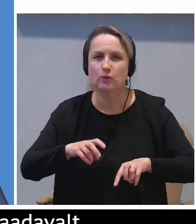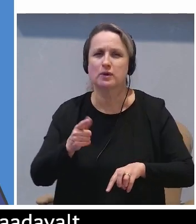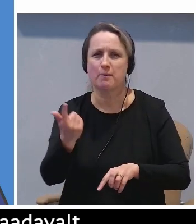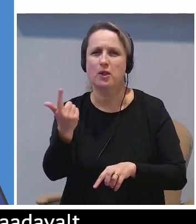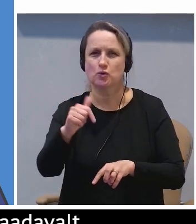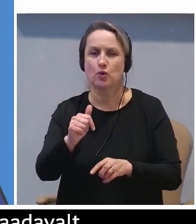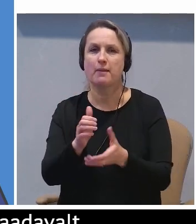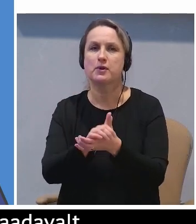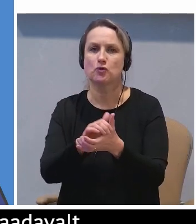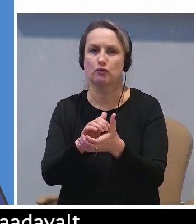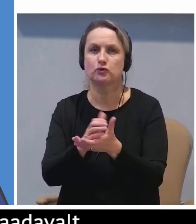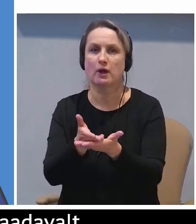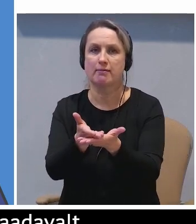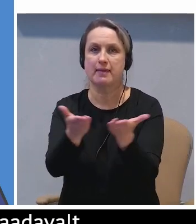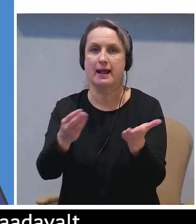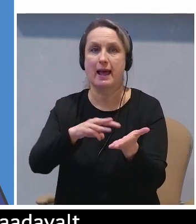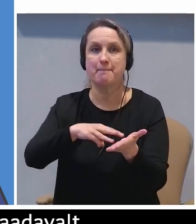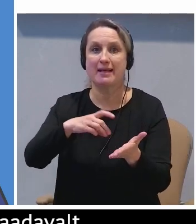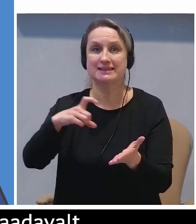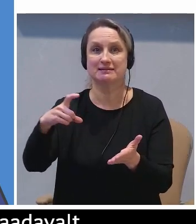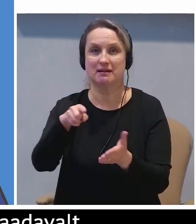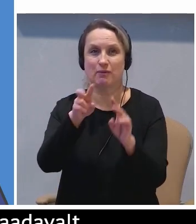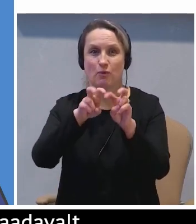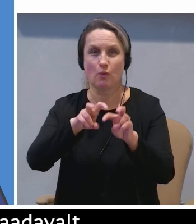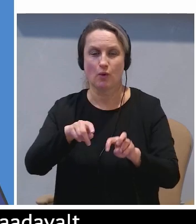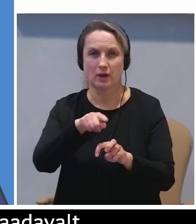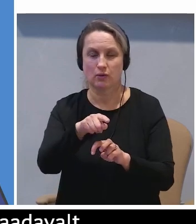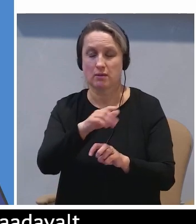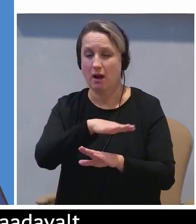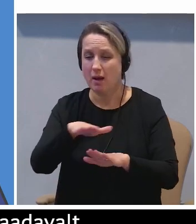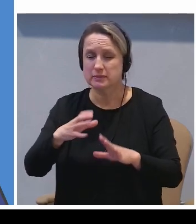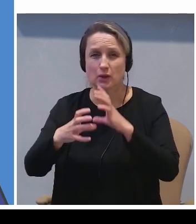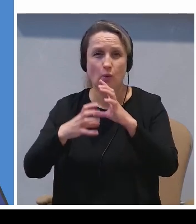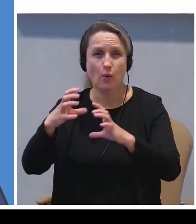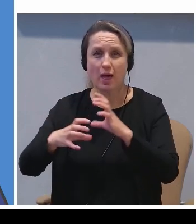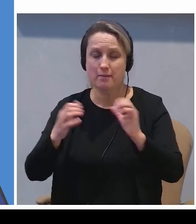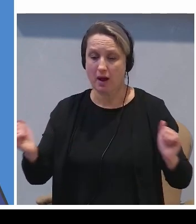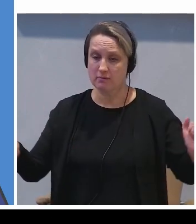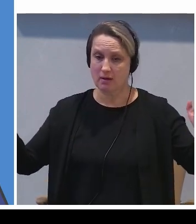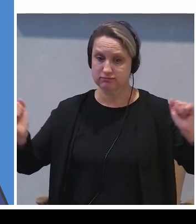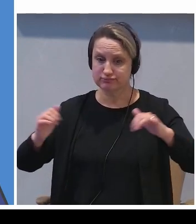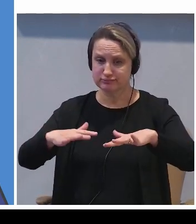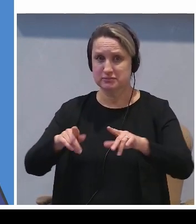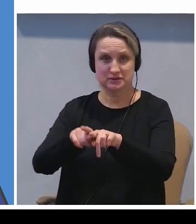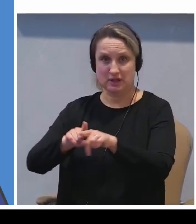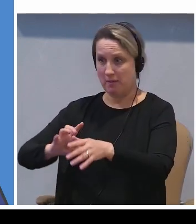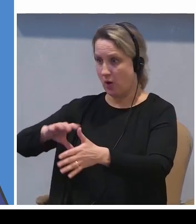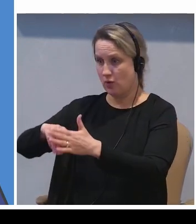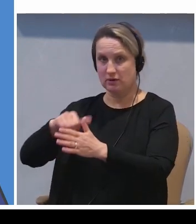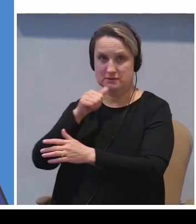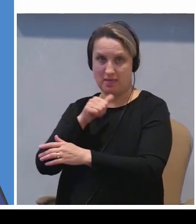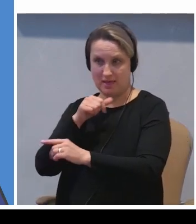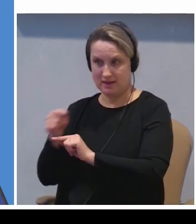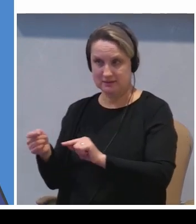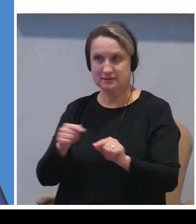including Manchesteris Estonia. tehtud And thank you uuringuid, so much for kuhu sending tulevad your kokku lapsed üle kogu patients to maailma, us. sealhulgas And Eestist. then eventually we Tänan teid move väga, et from